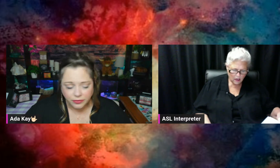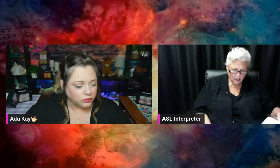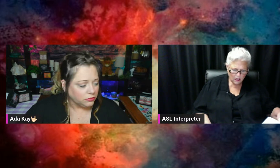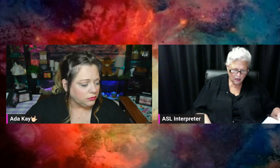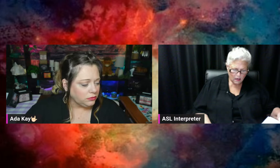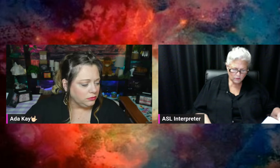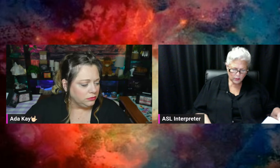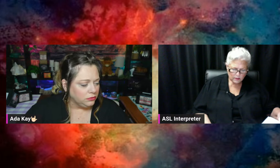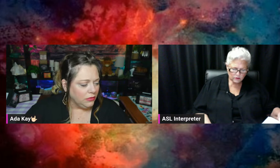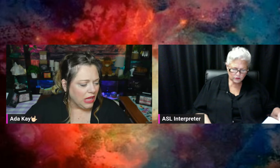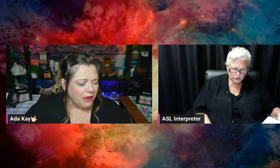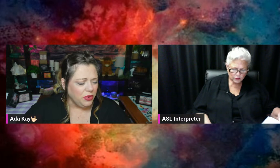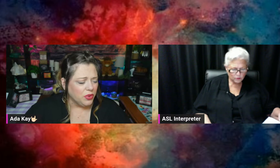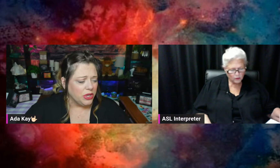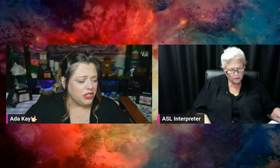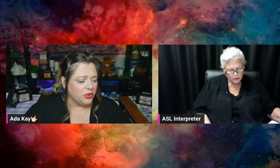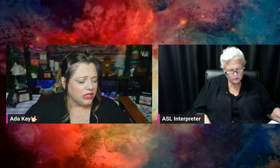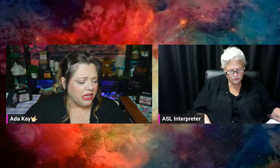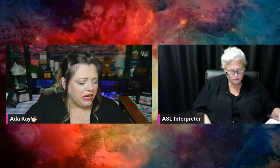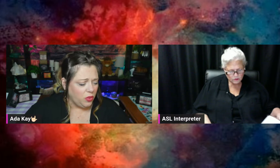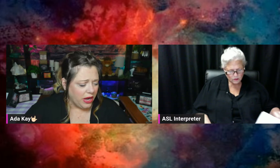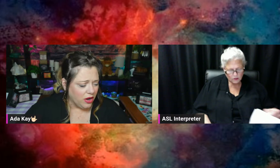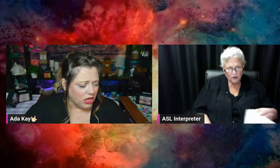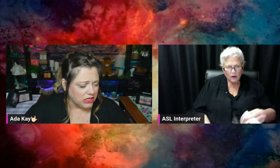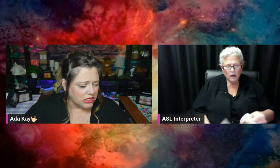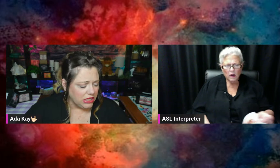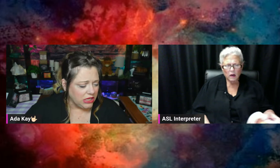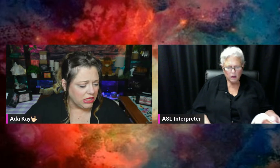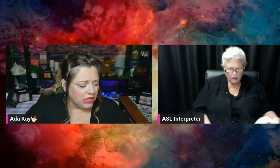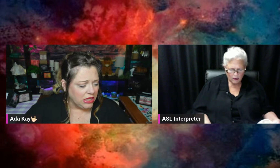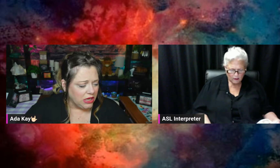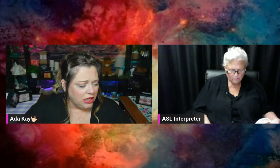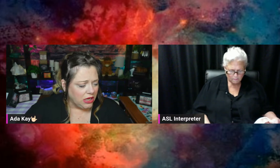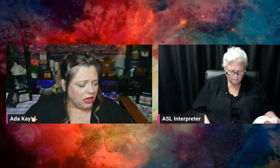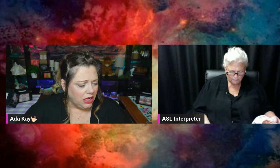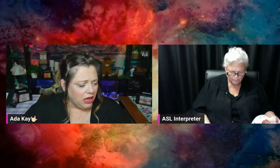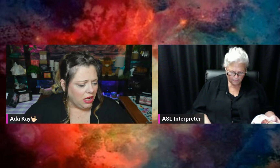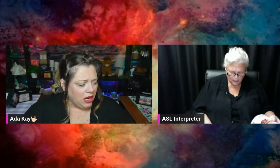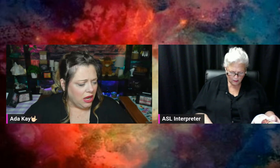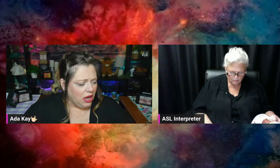it. I'm going to redo it anyway, honestly.